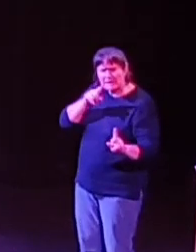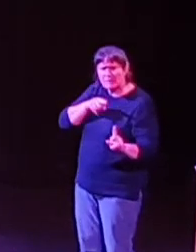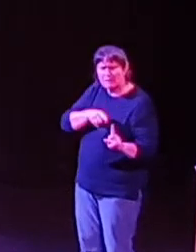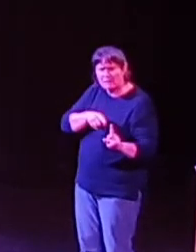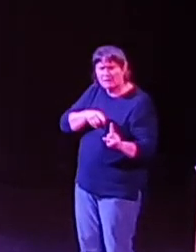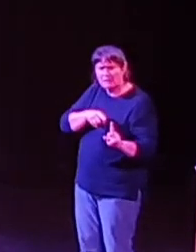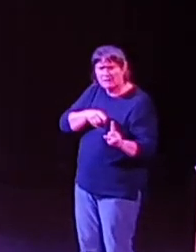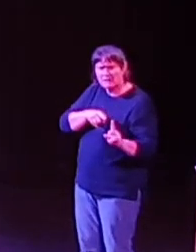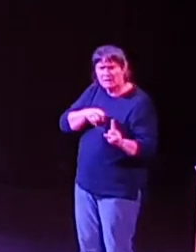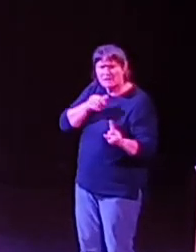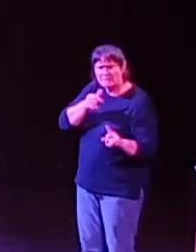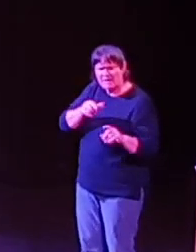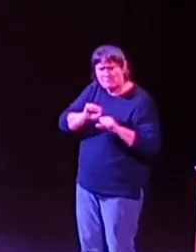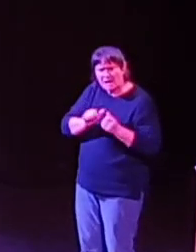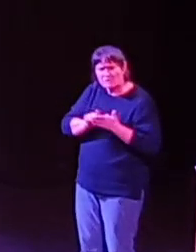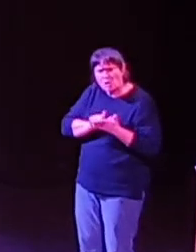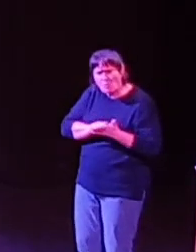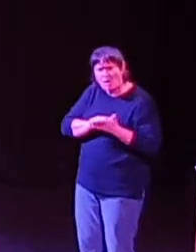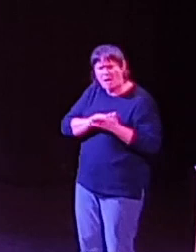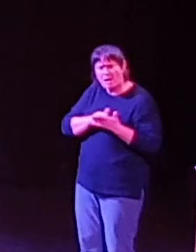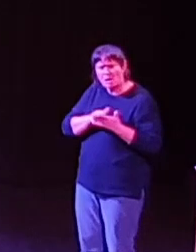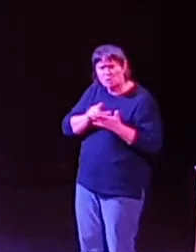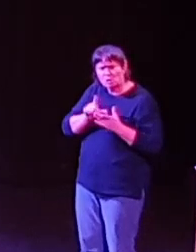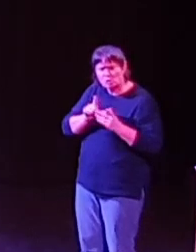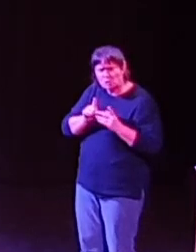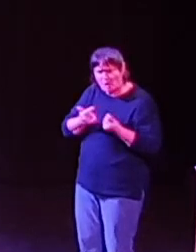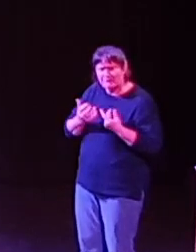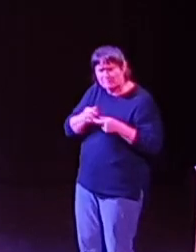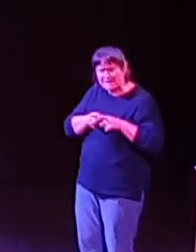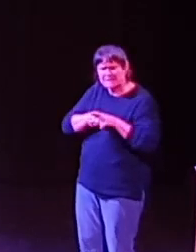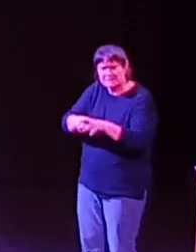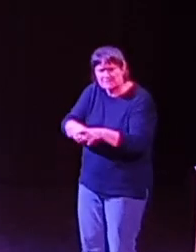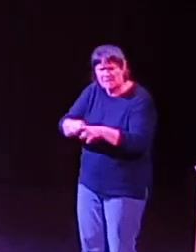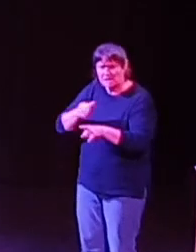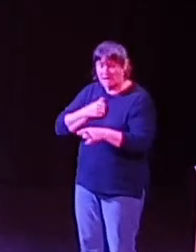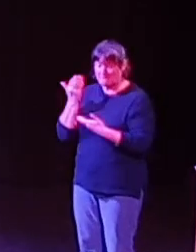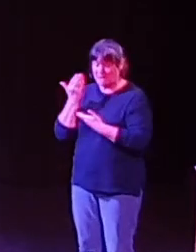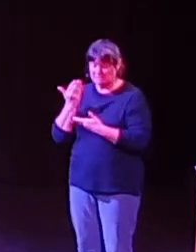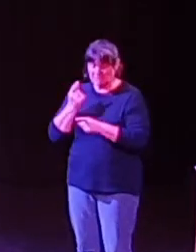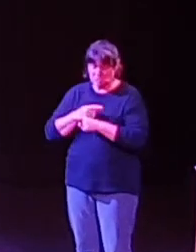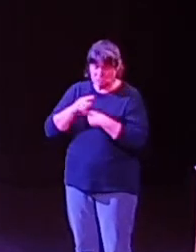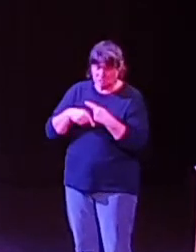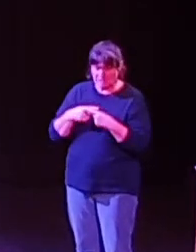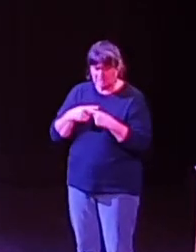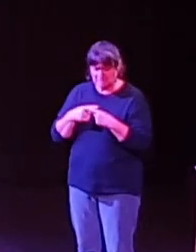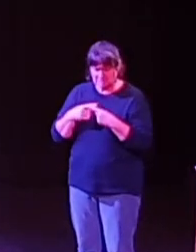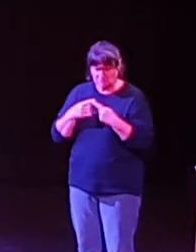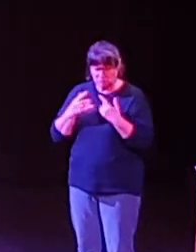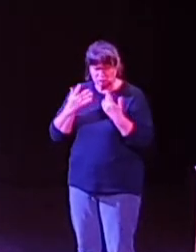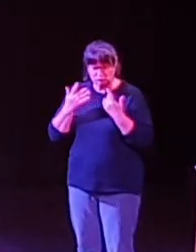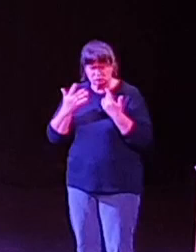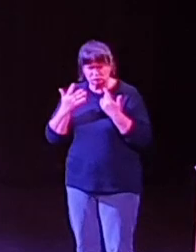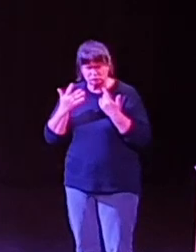doing petty crimes and this sort of thing. You've got to be consistent. We in my speech we talked about Sharia law, and that's really interesting,